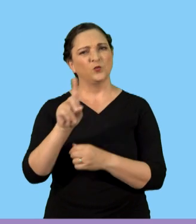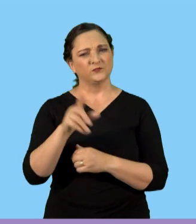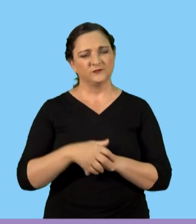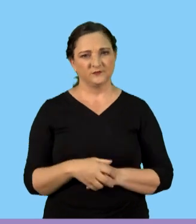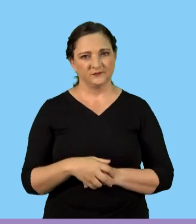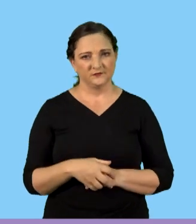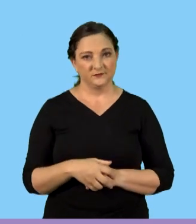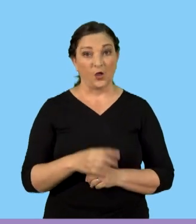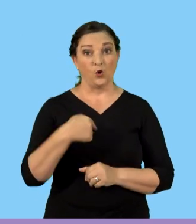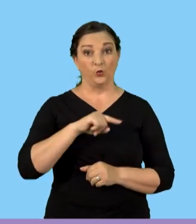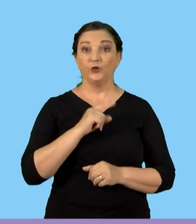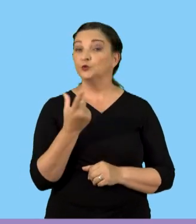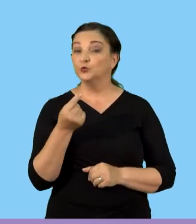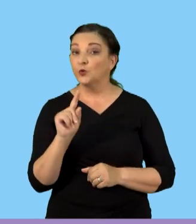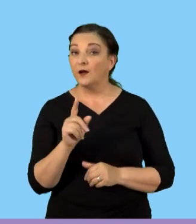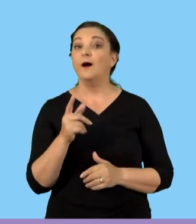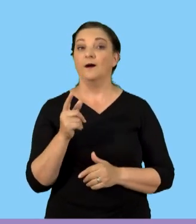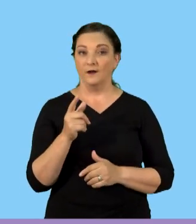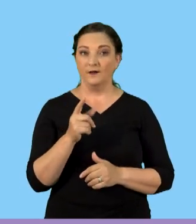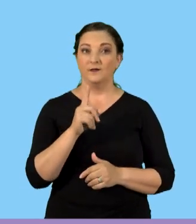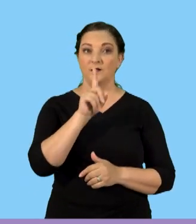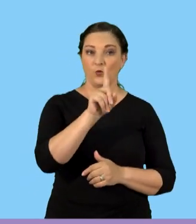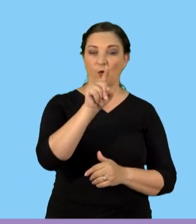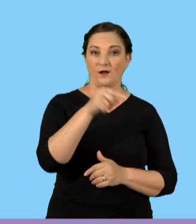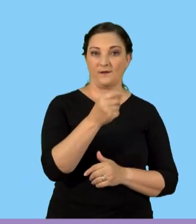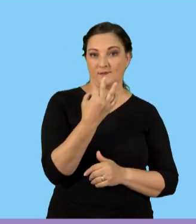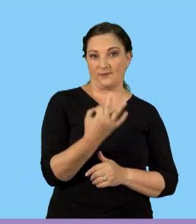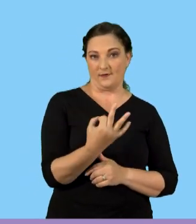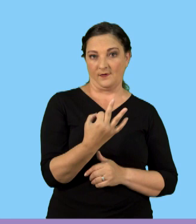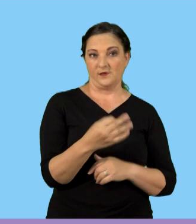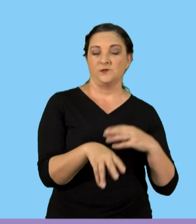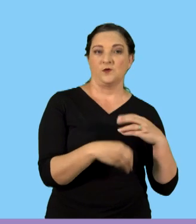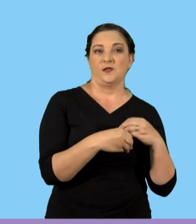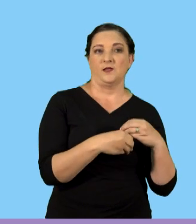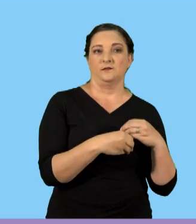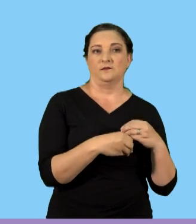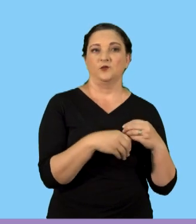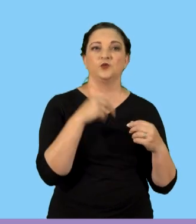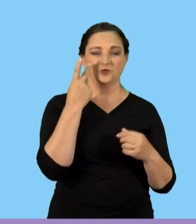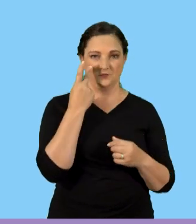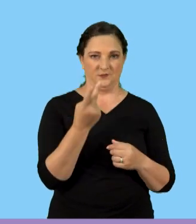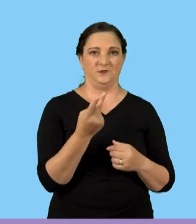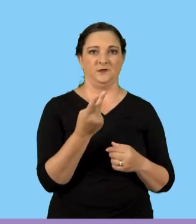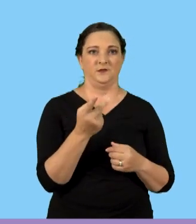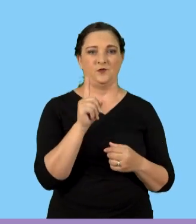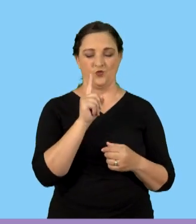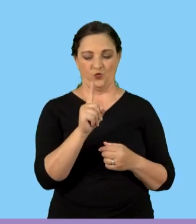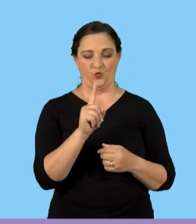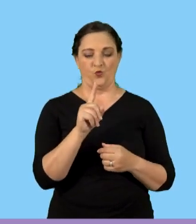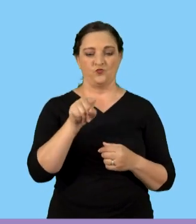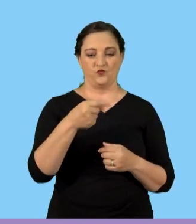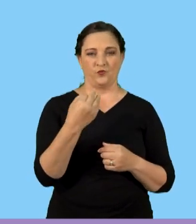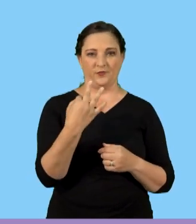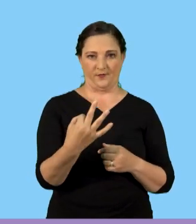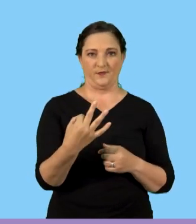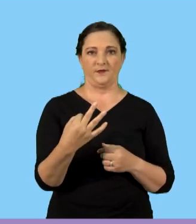next number? We are adding 1 third. So from the second one to the third one, again, we are